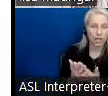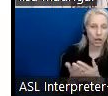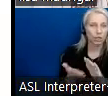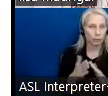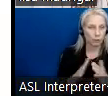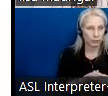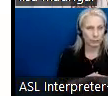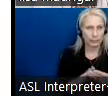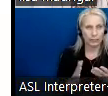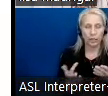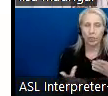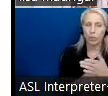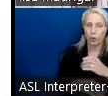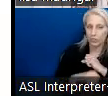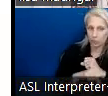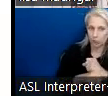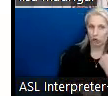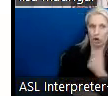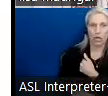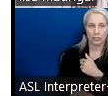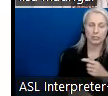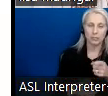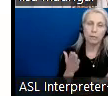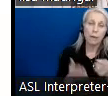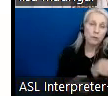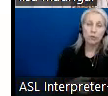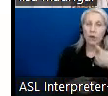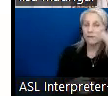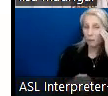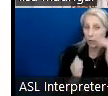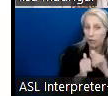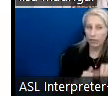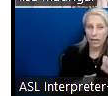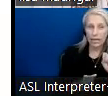So through Secure Us, which many of you may be familiar with.